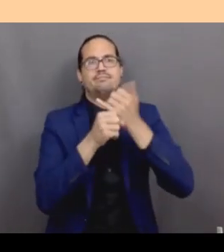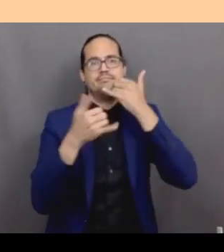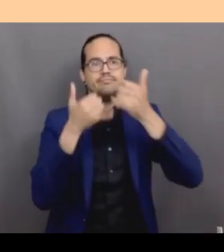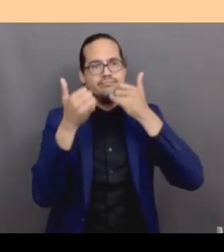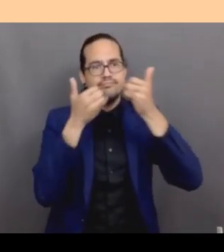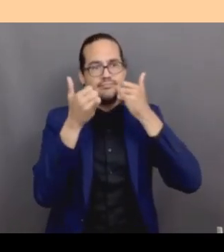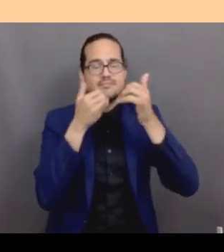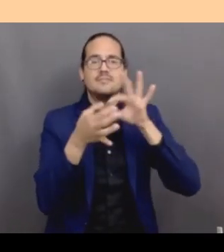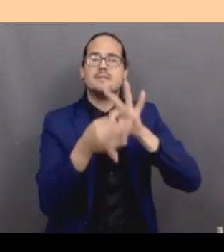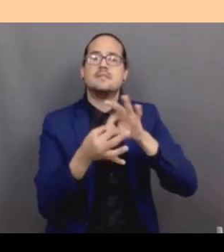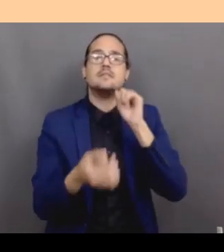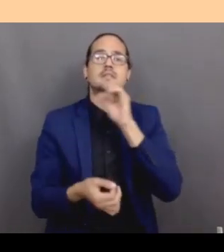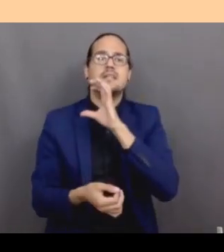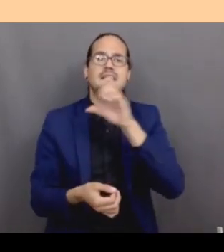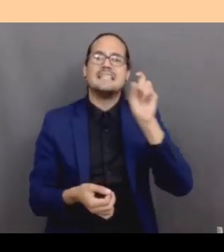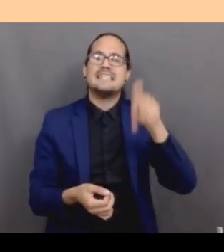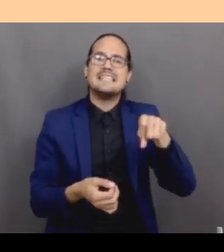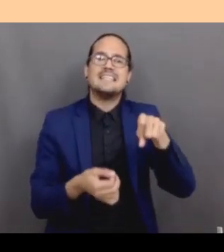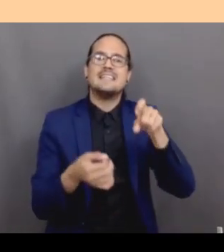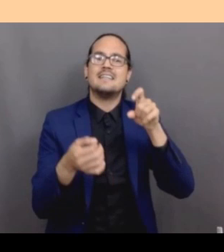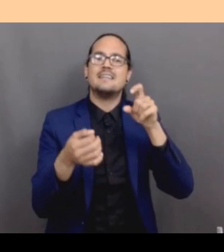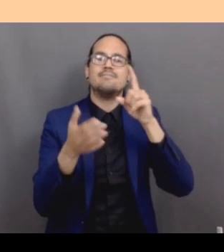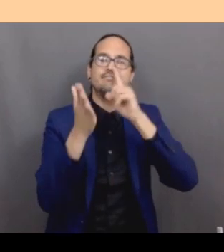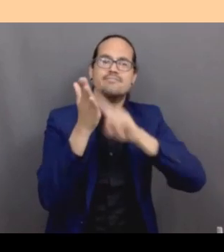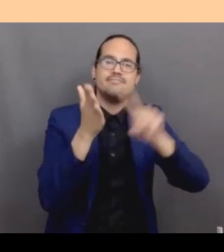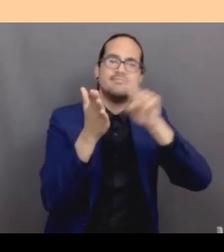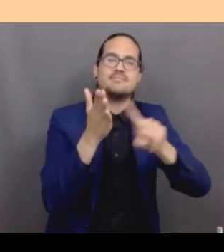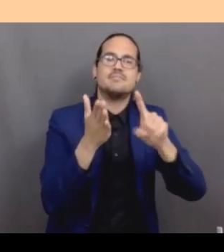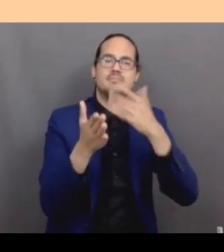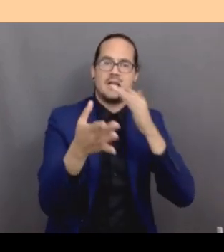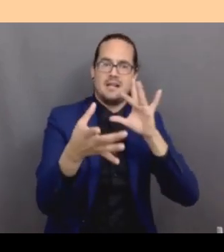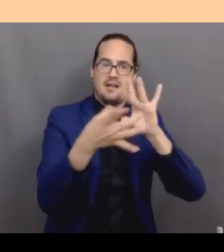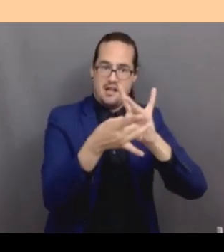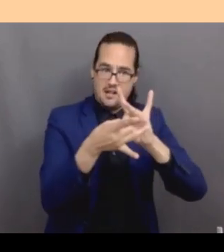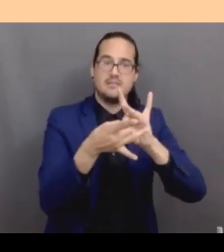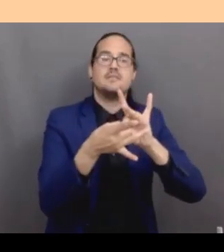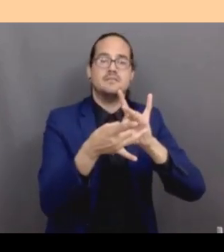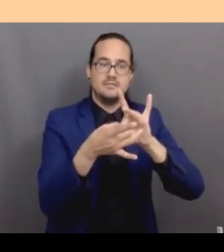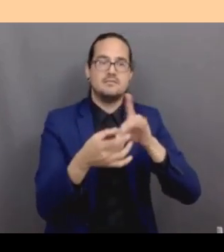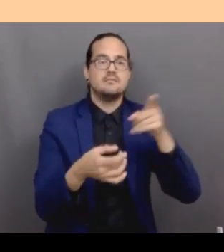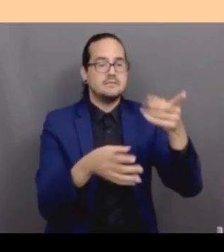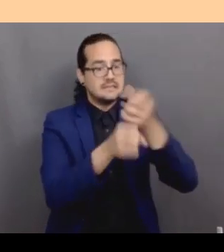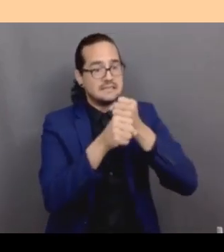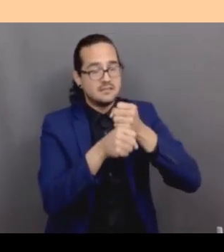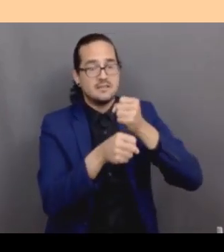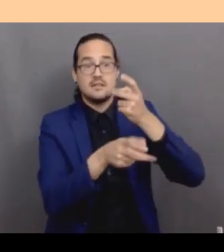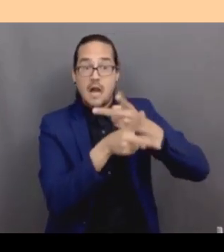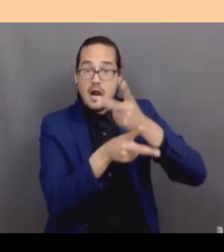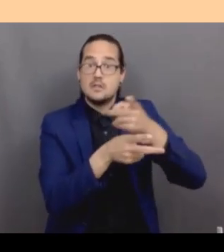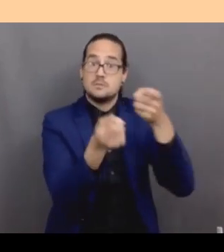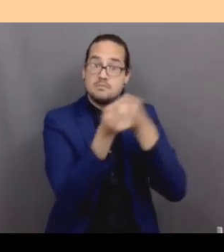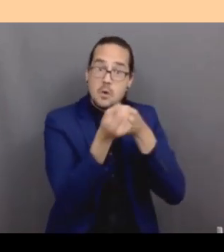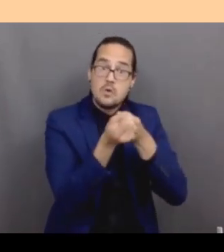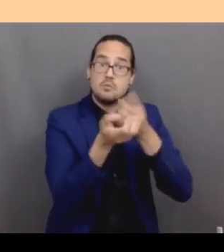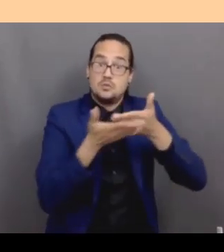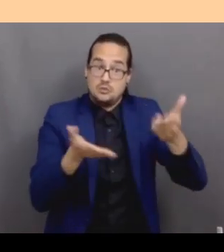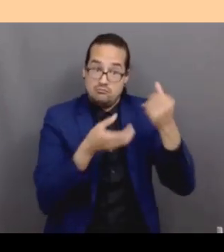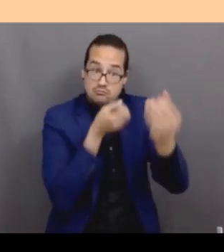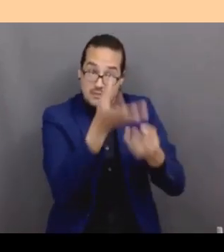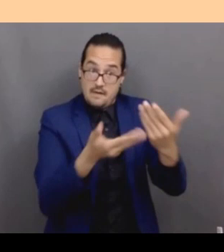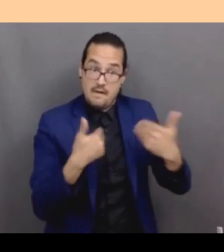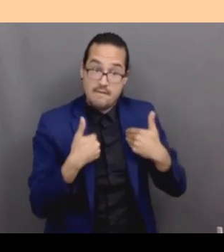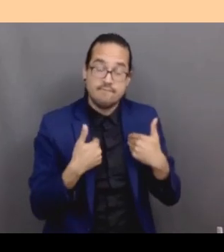well connected and that they are receiving the care and support they need. Our in-home supportive services continues to